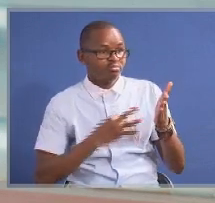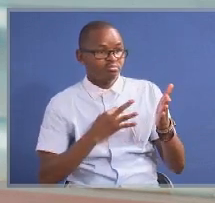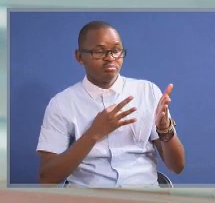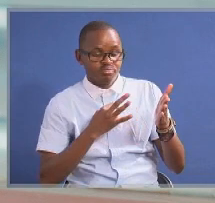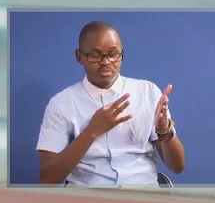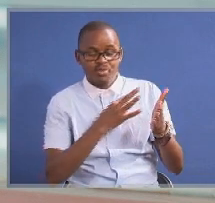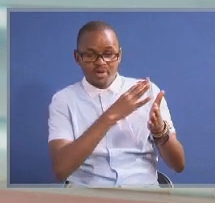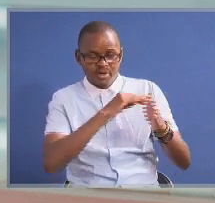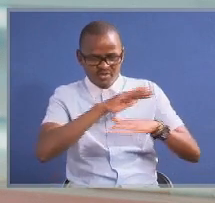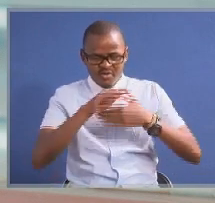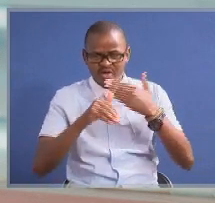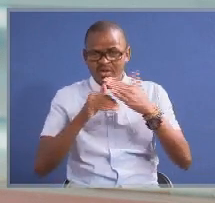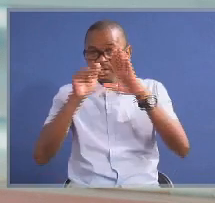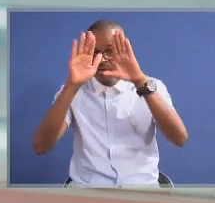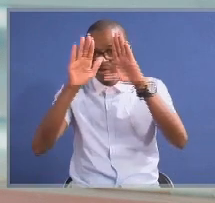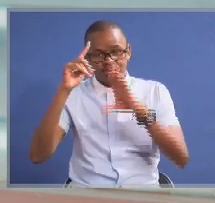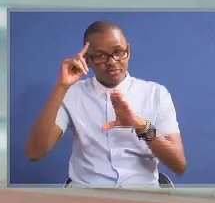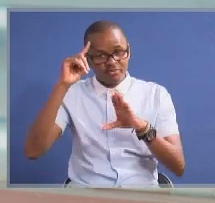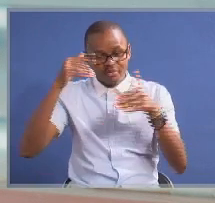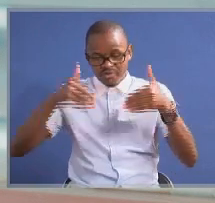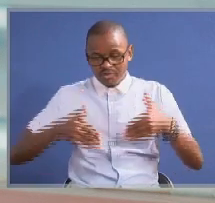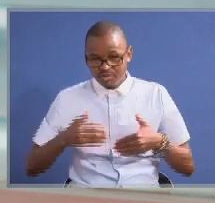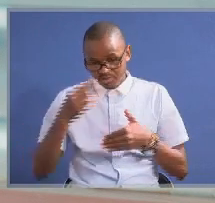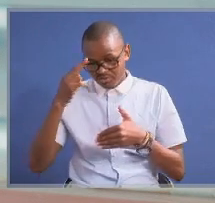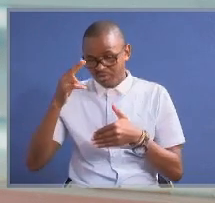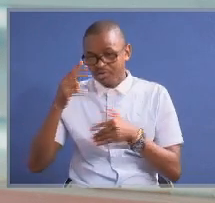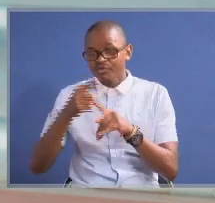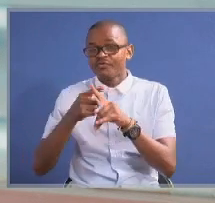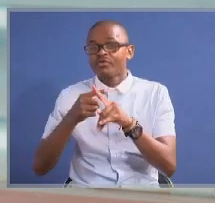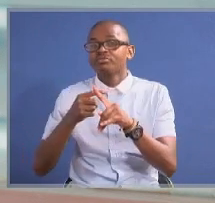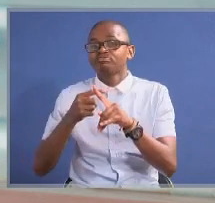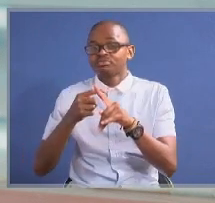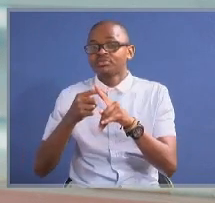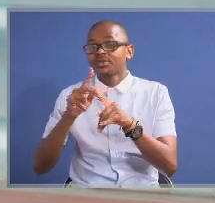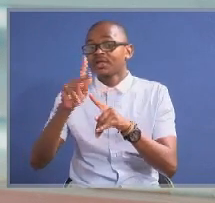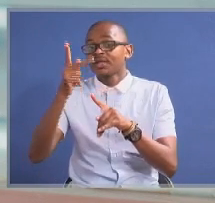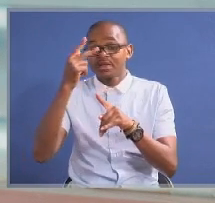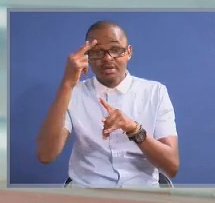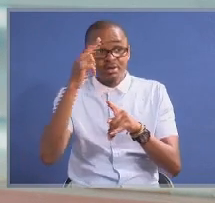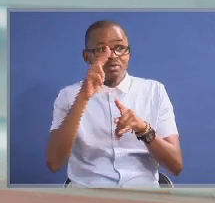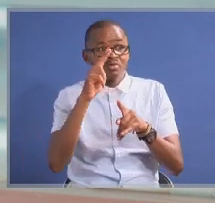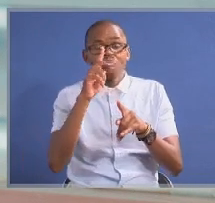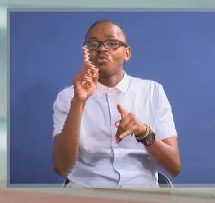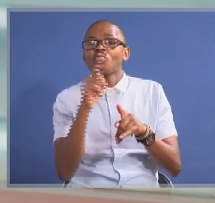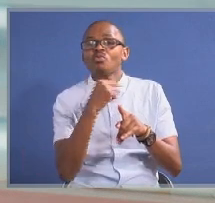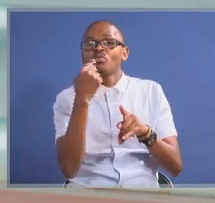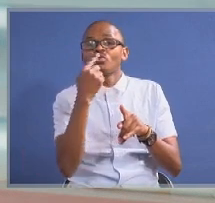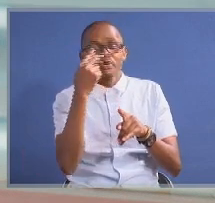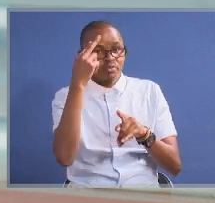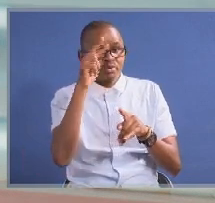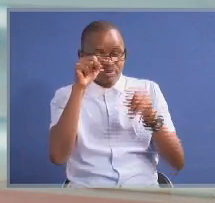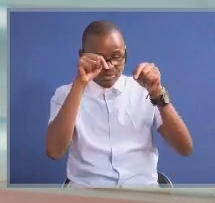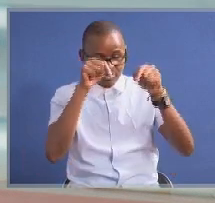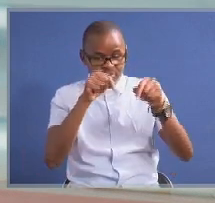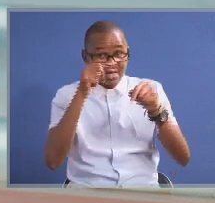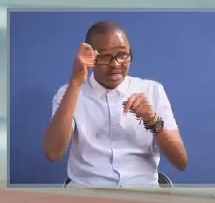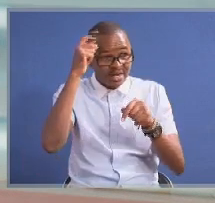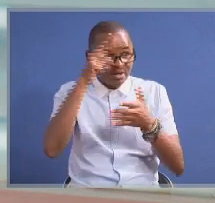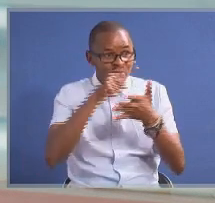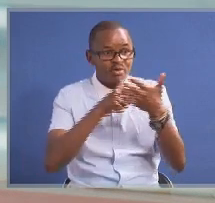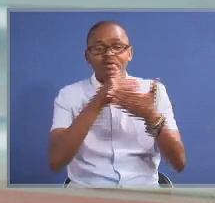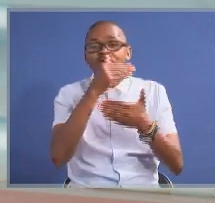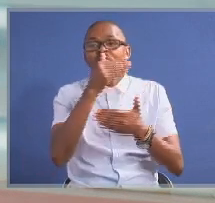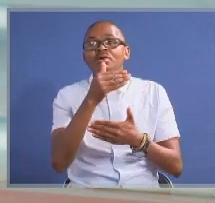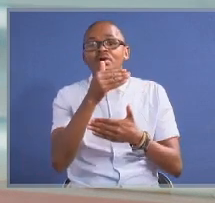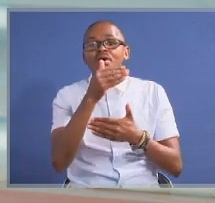and we all feel is important for the youth watching, for the Kenyan watching, for whoever is watching tonight, to just understand what